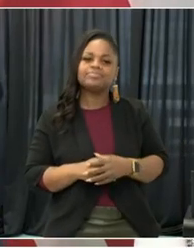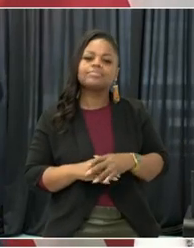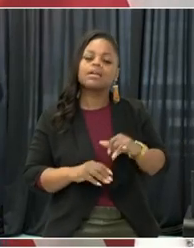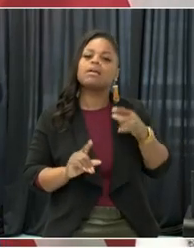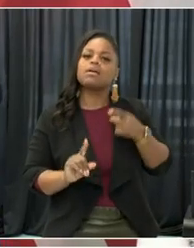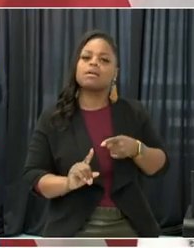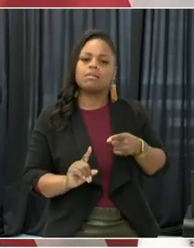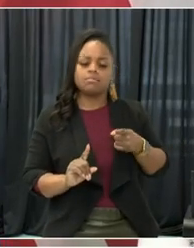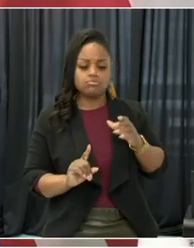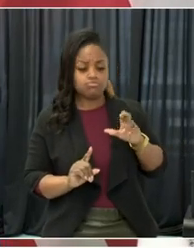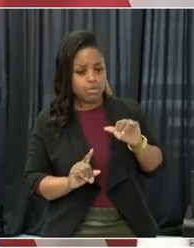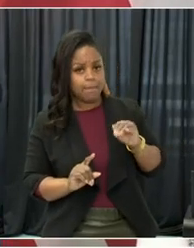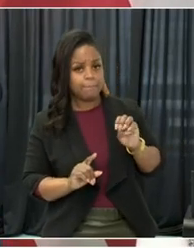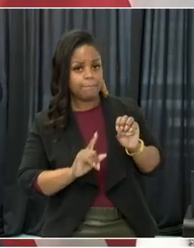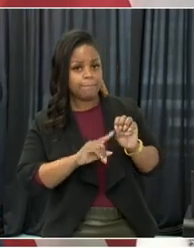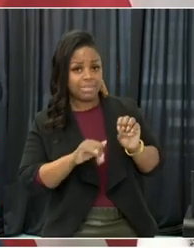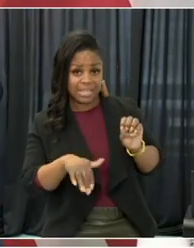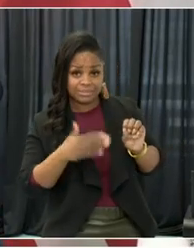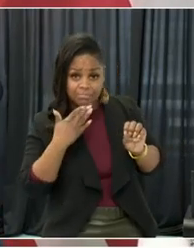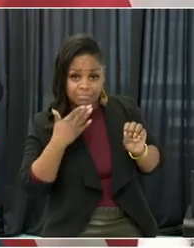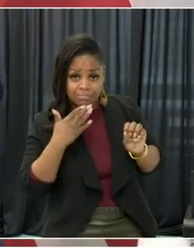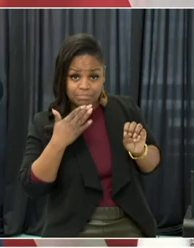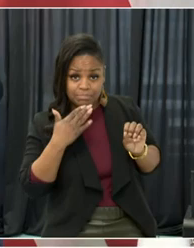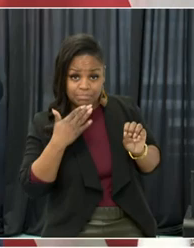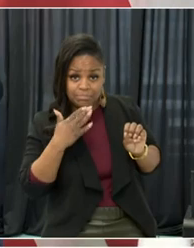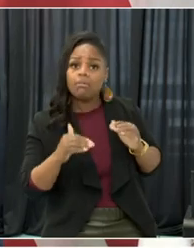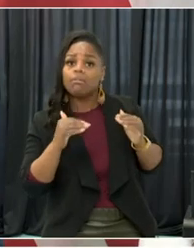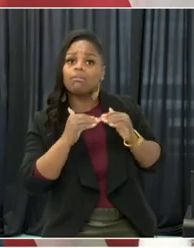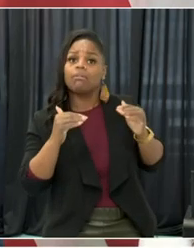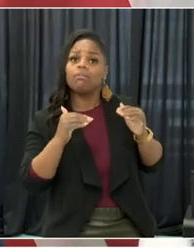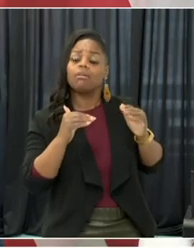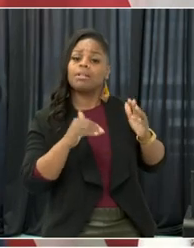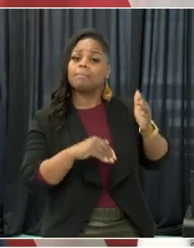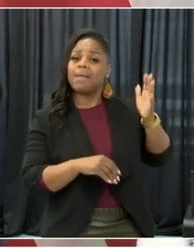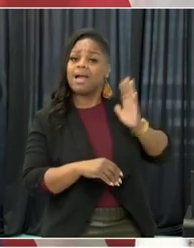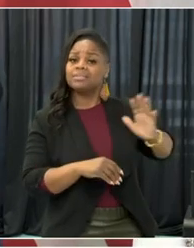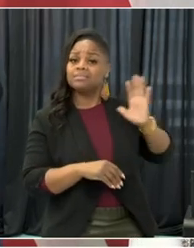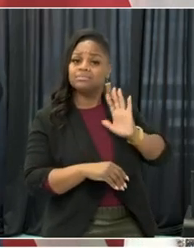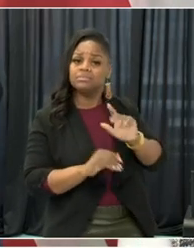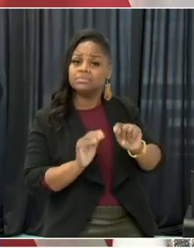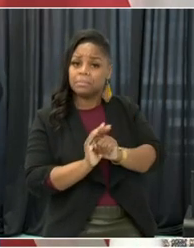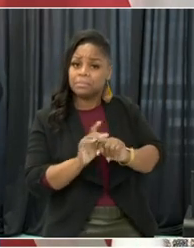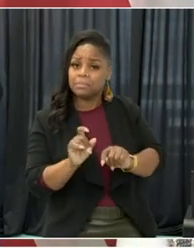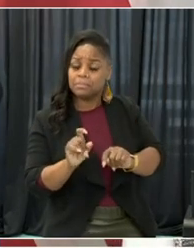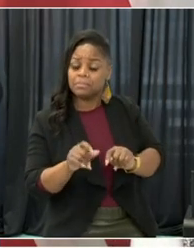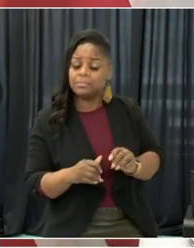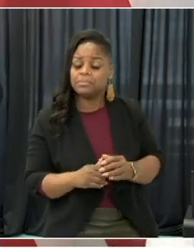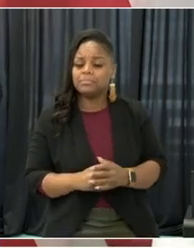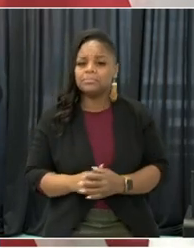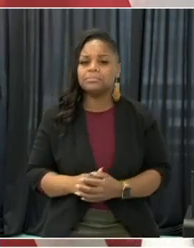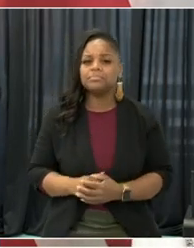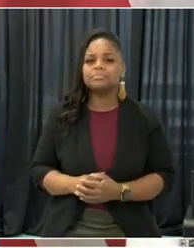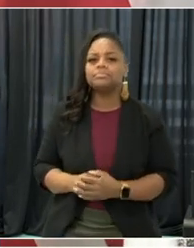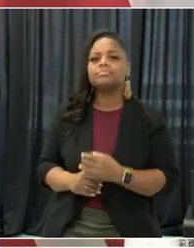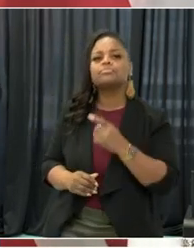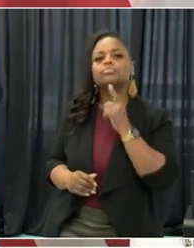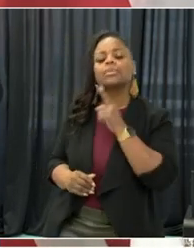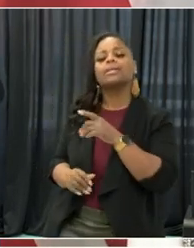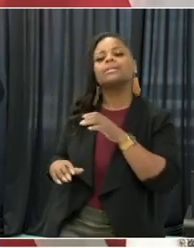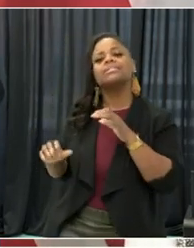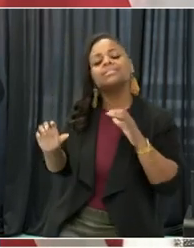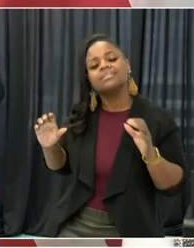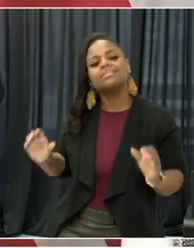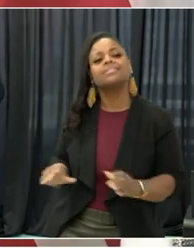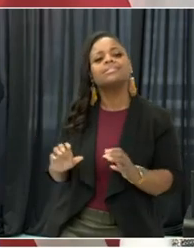bad or equal to the crack cocaine epidemic. But you also urged these ANC members to be more